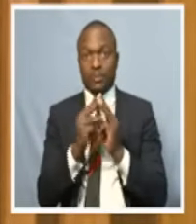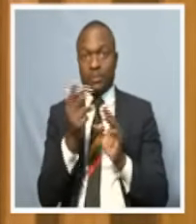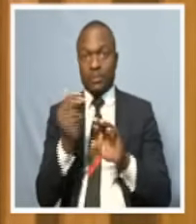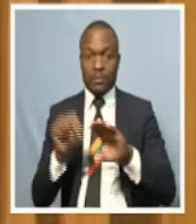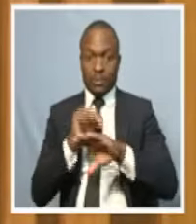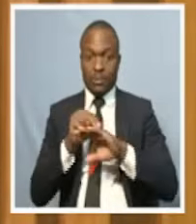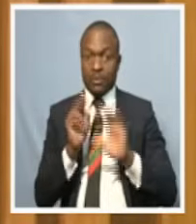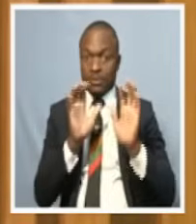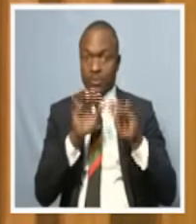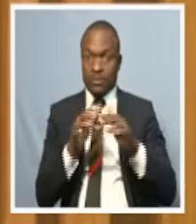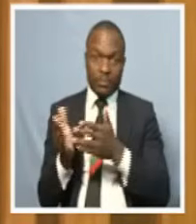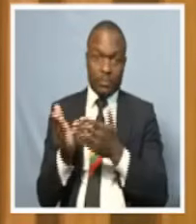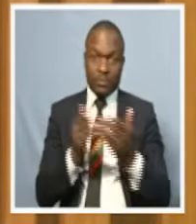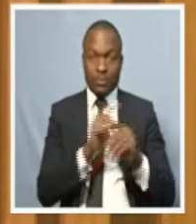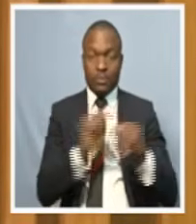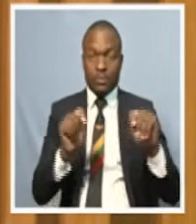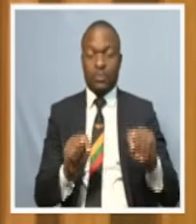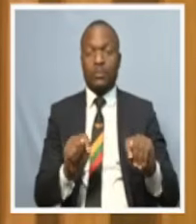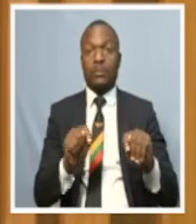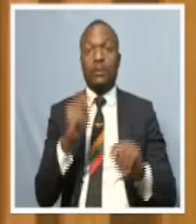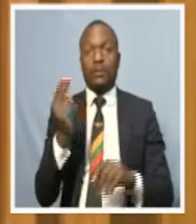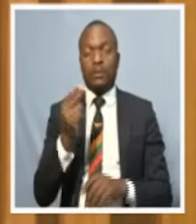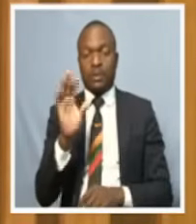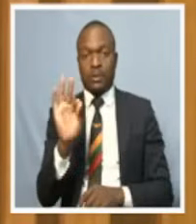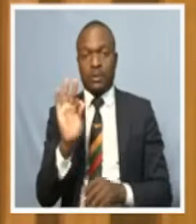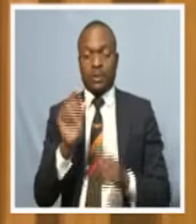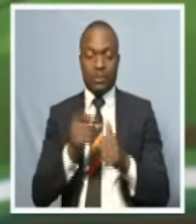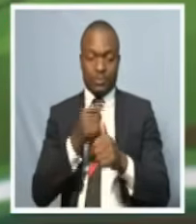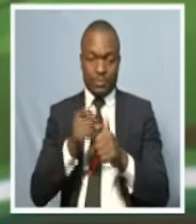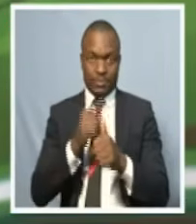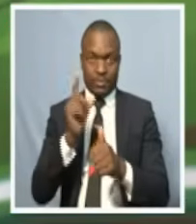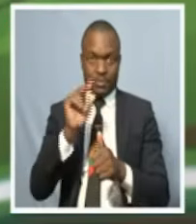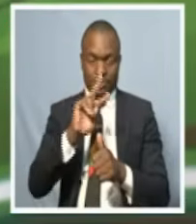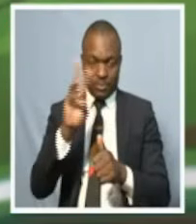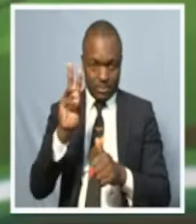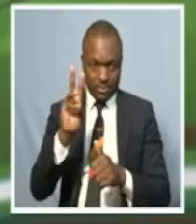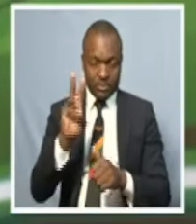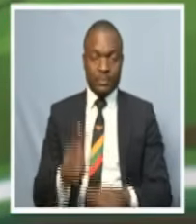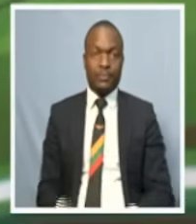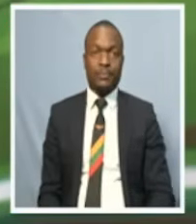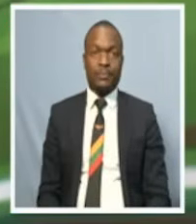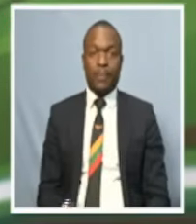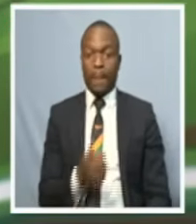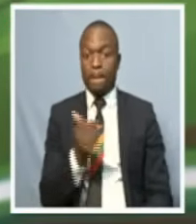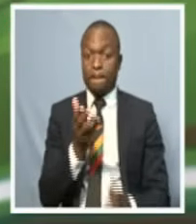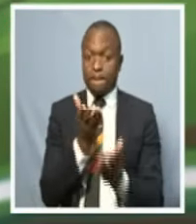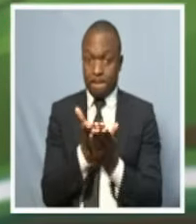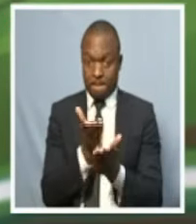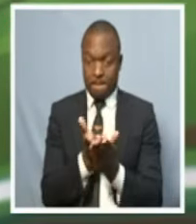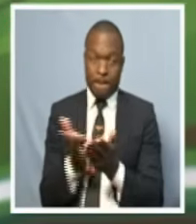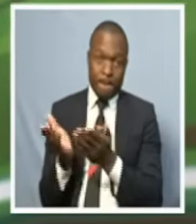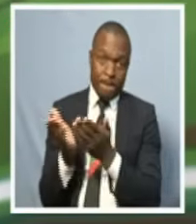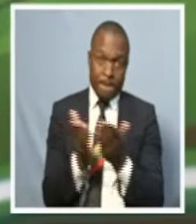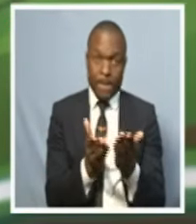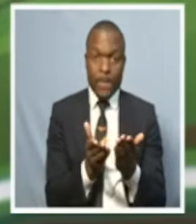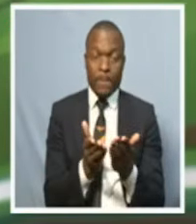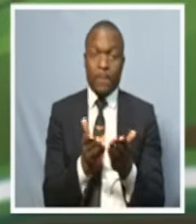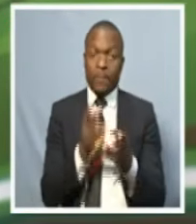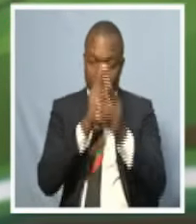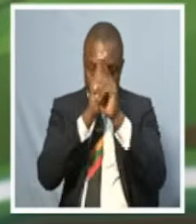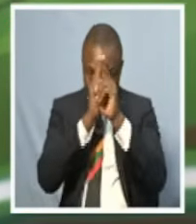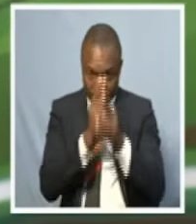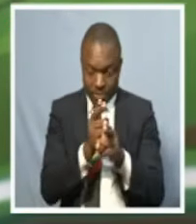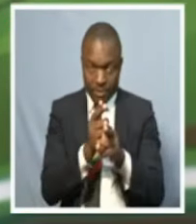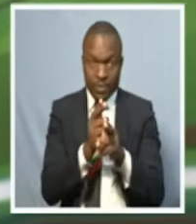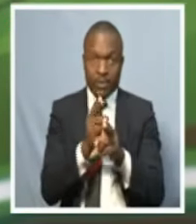table of the House on Thursday, 9th April 2026. Then we do expect yet another motion. This time around, it will be moved by